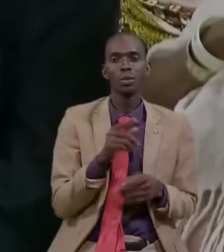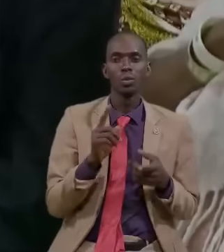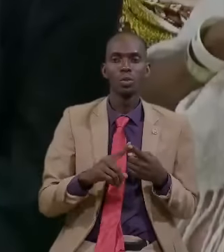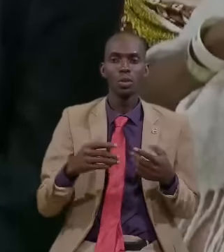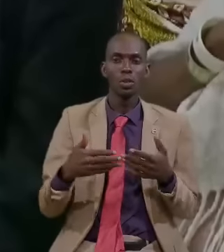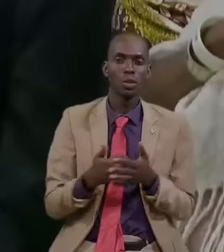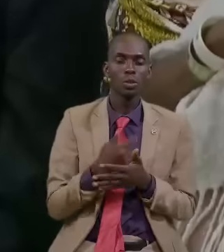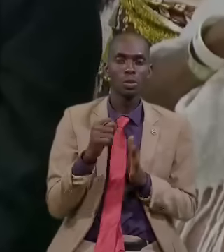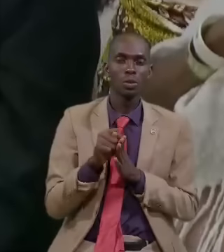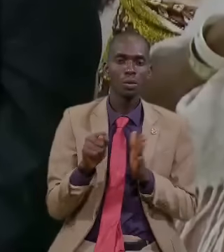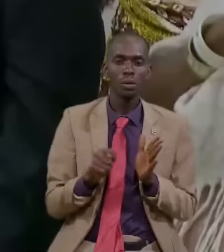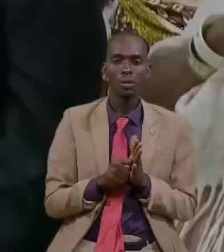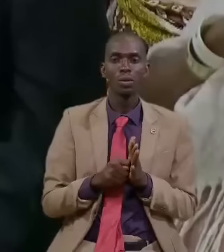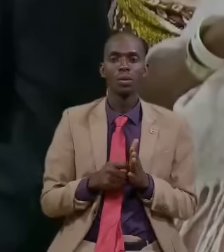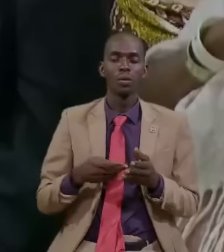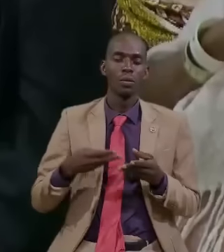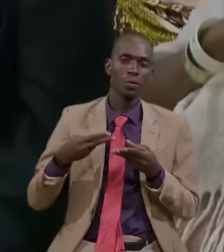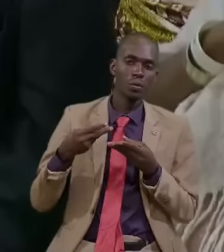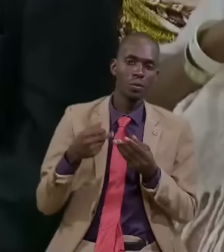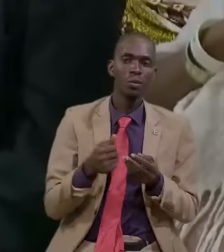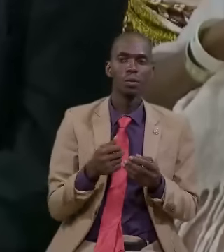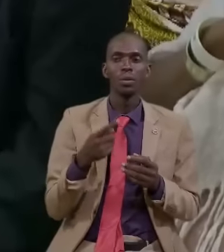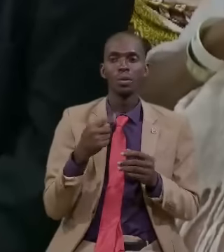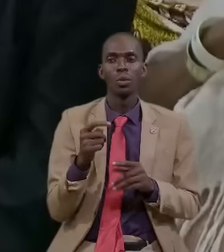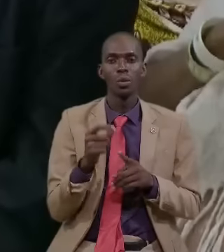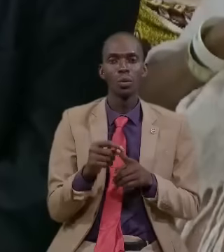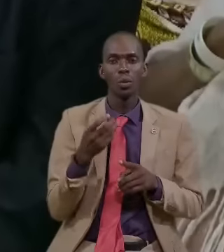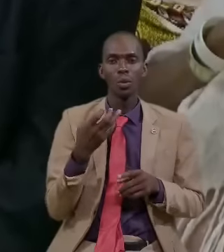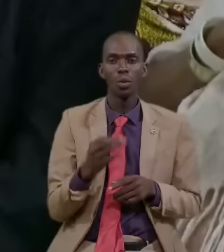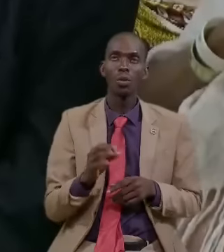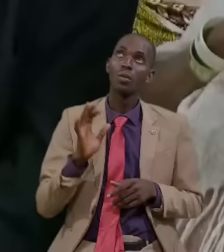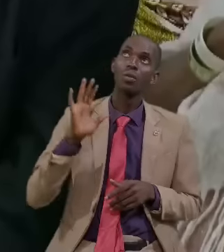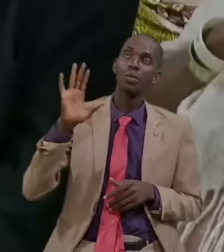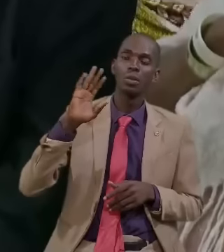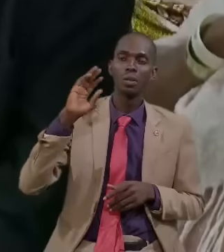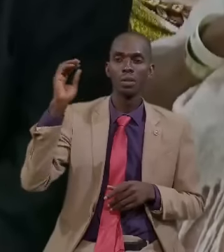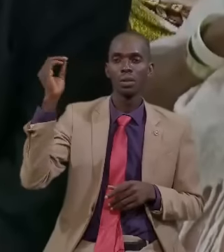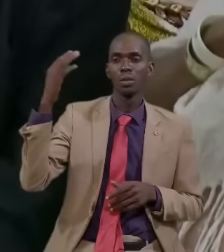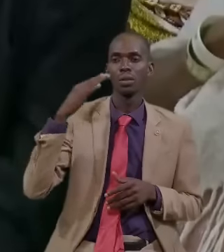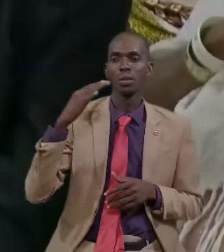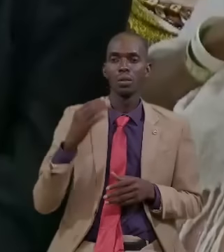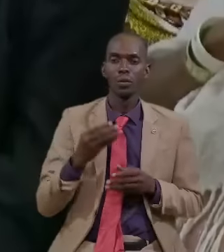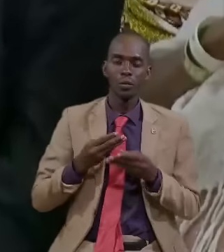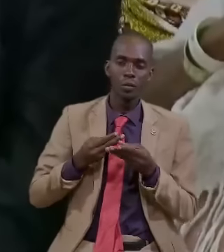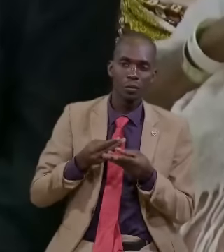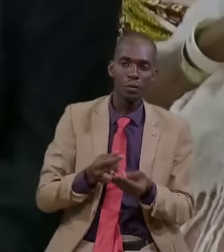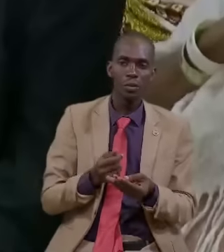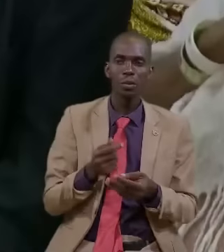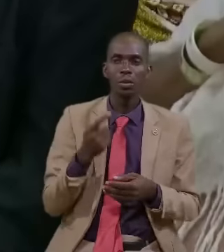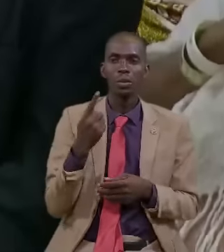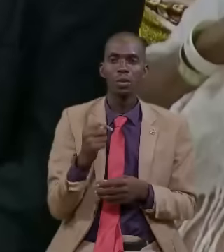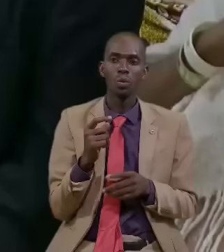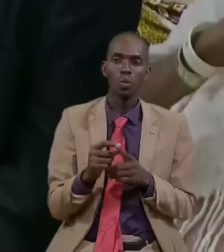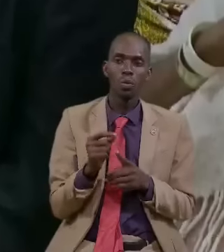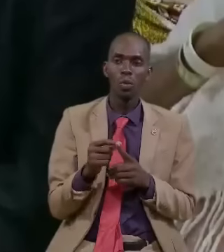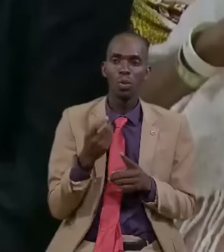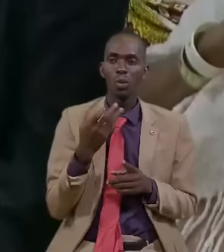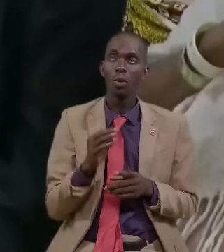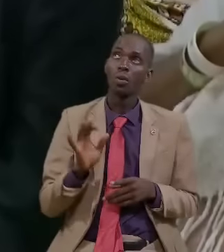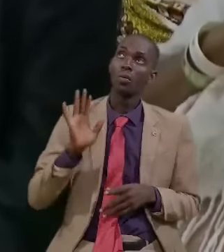the word of his grace. Feed the word of his